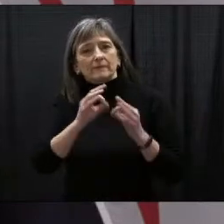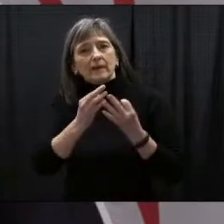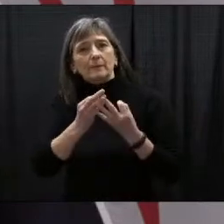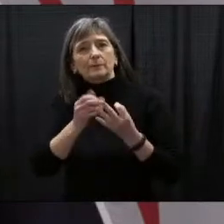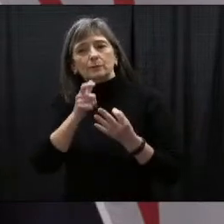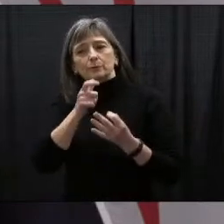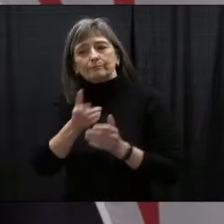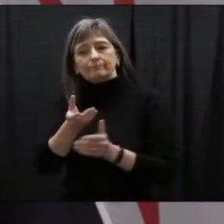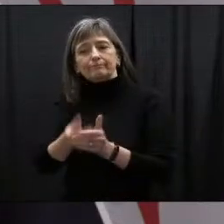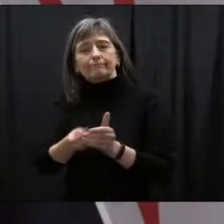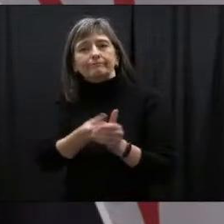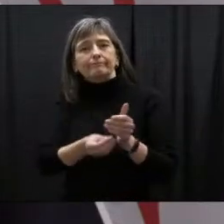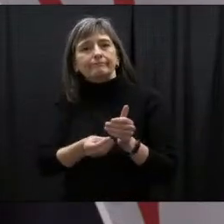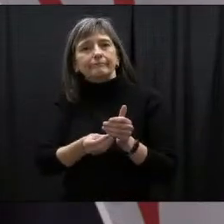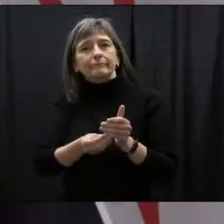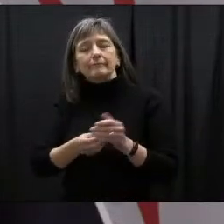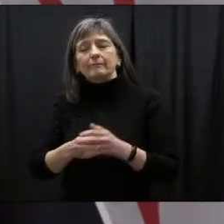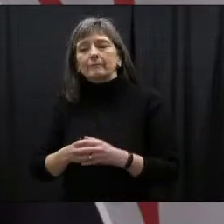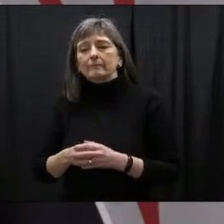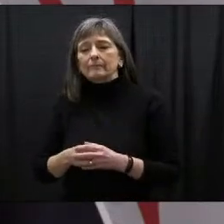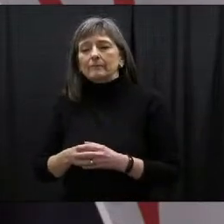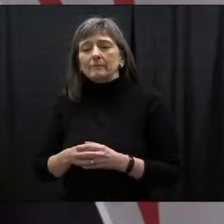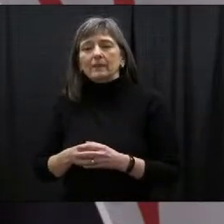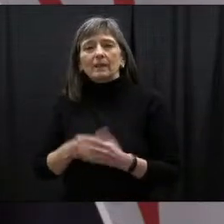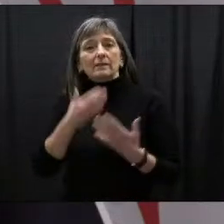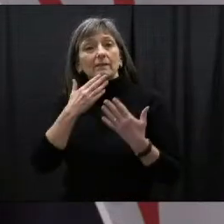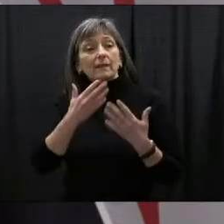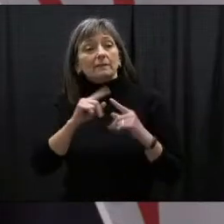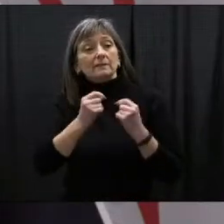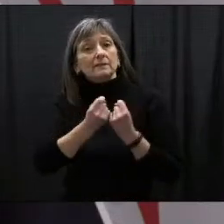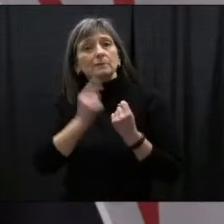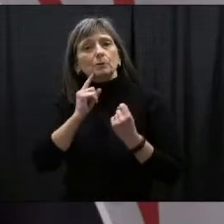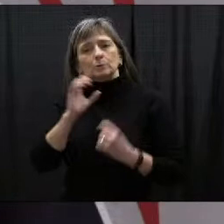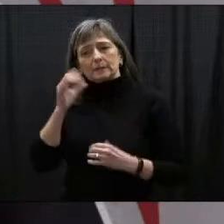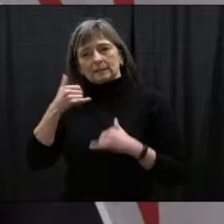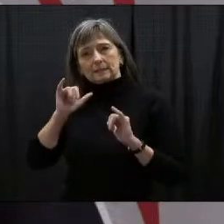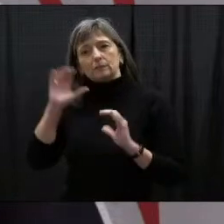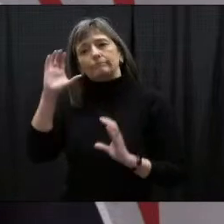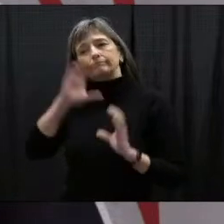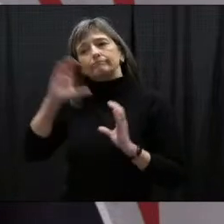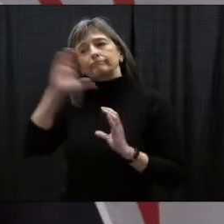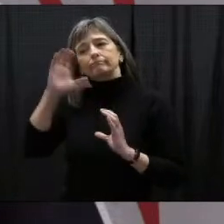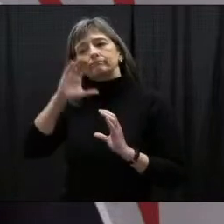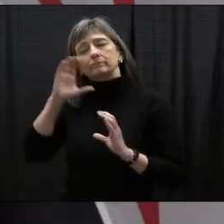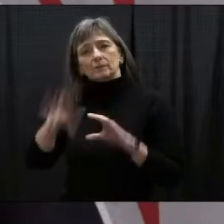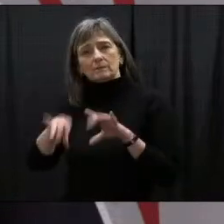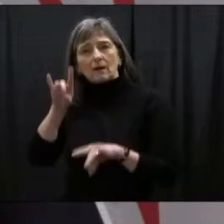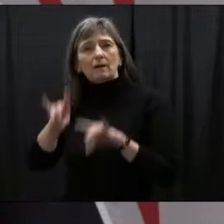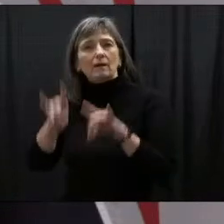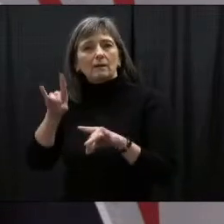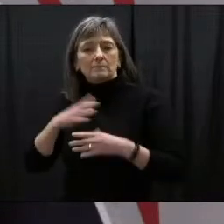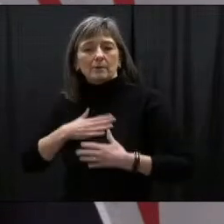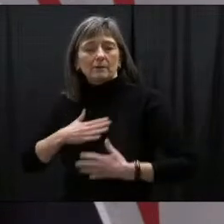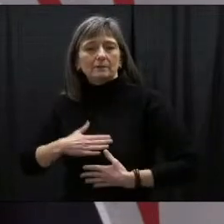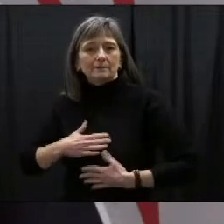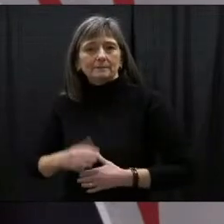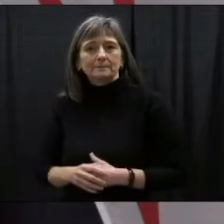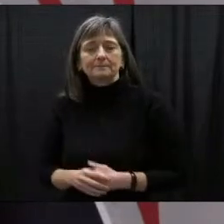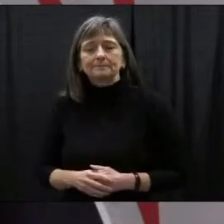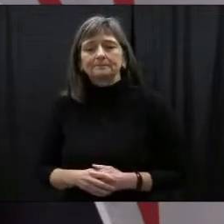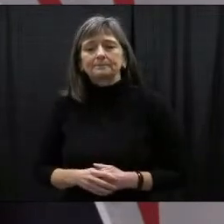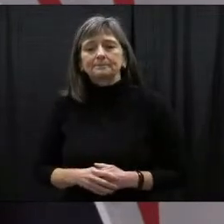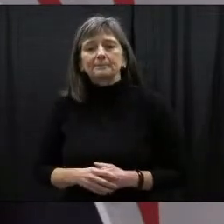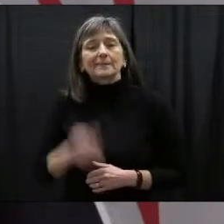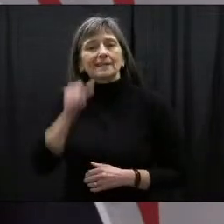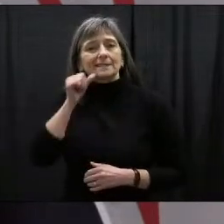the incident and to thank the dedicated team of people working to find the crew members. Late yesterday, I